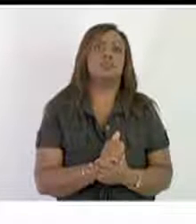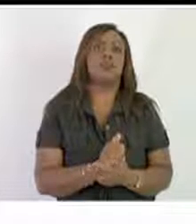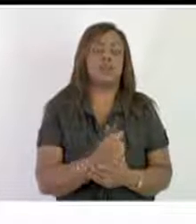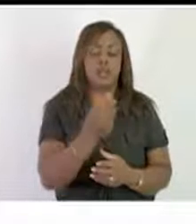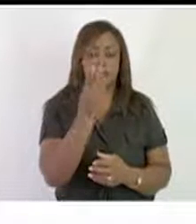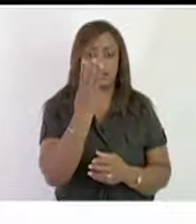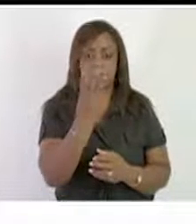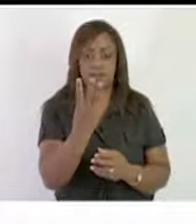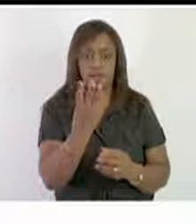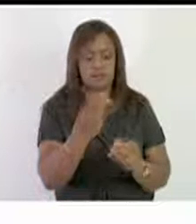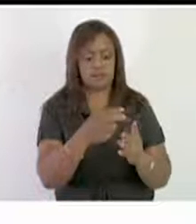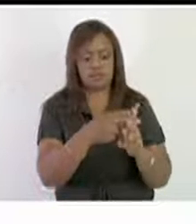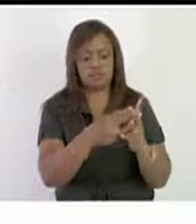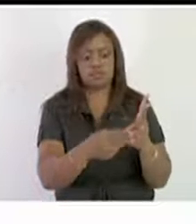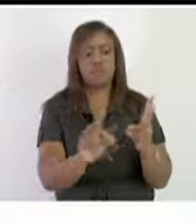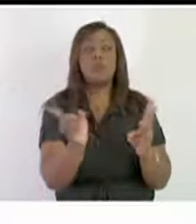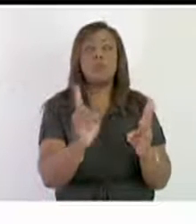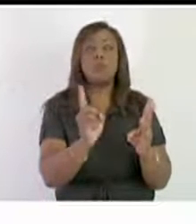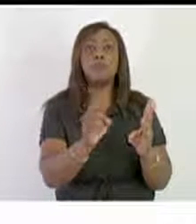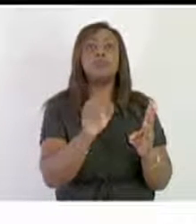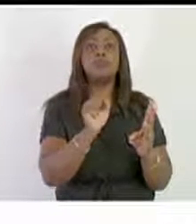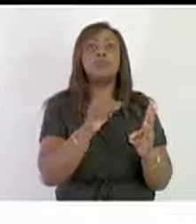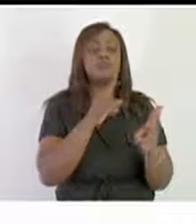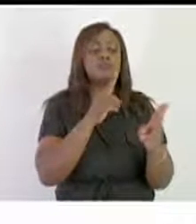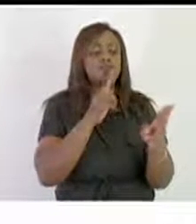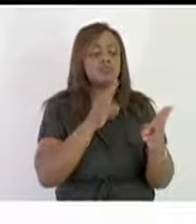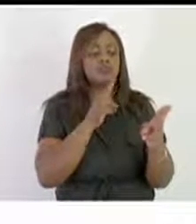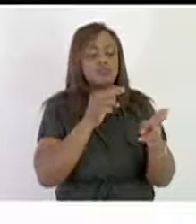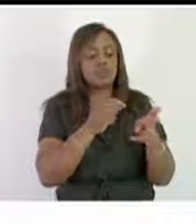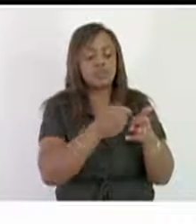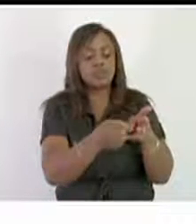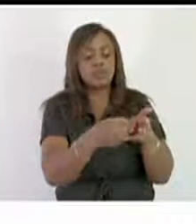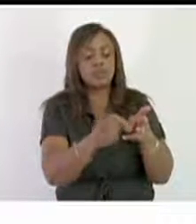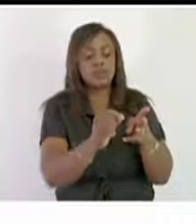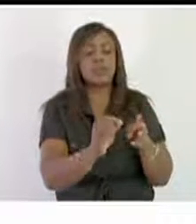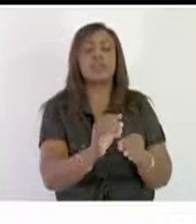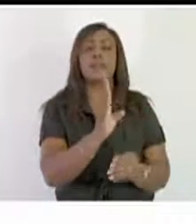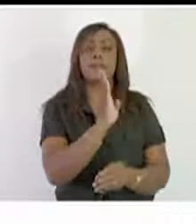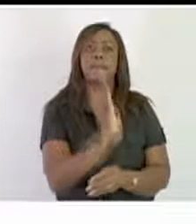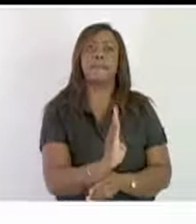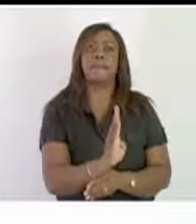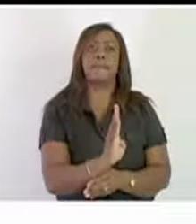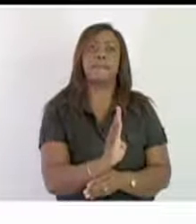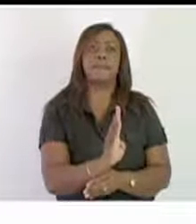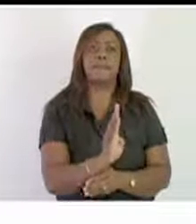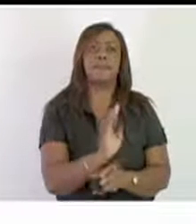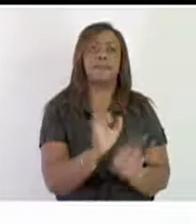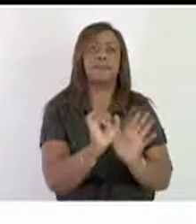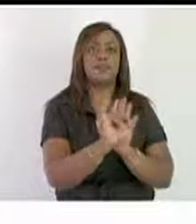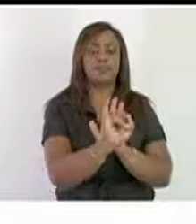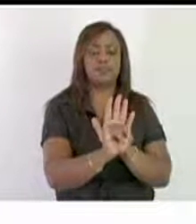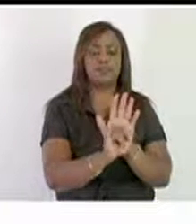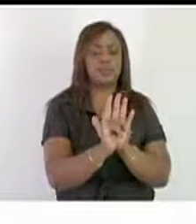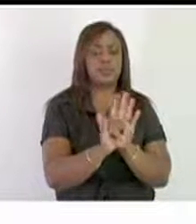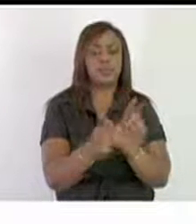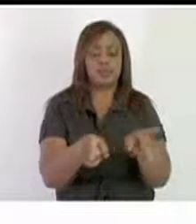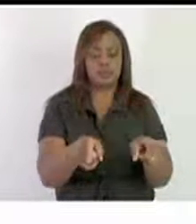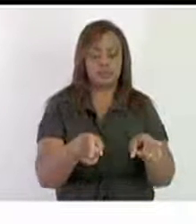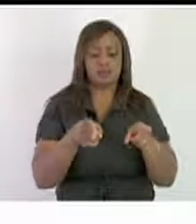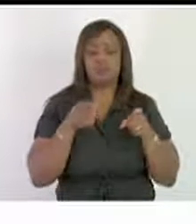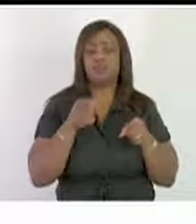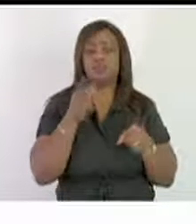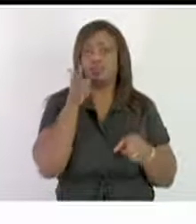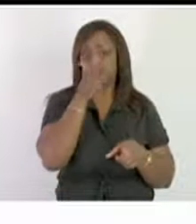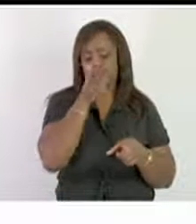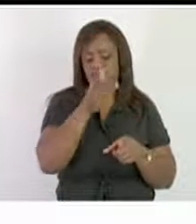three methods that I want you to answer there. And B, identify risky